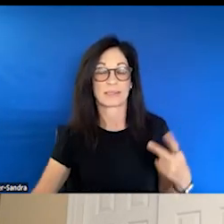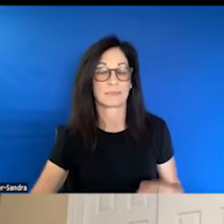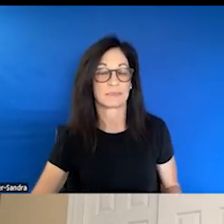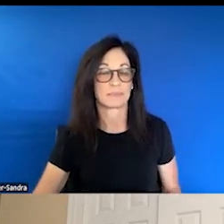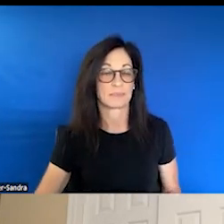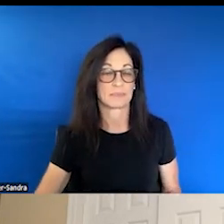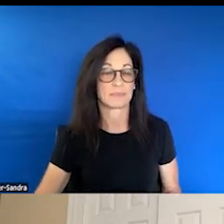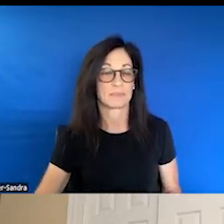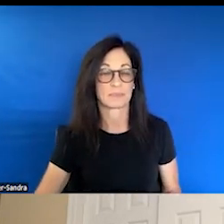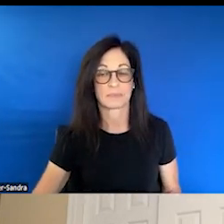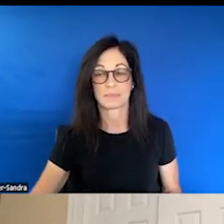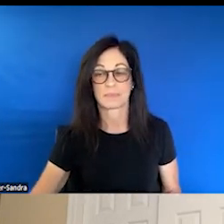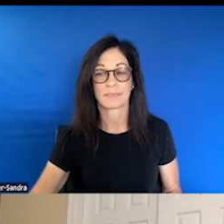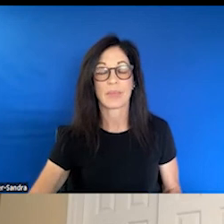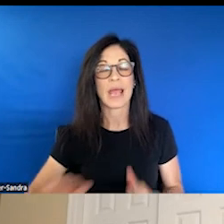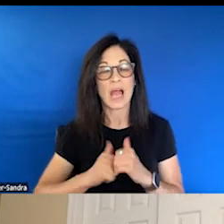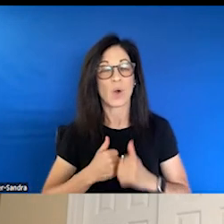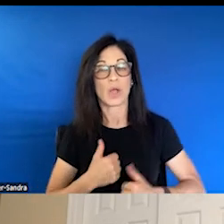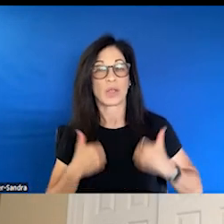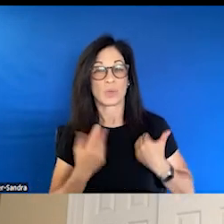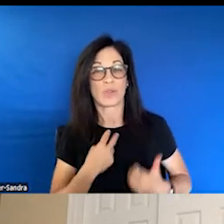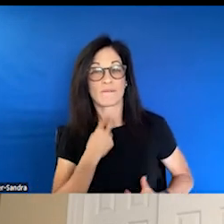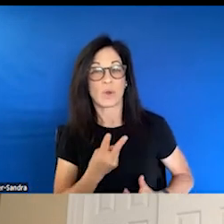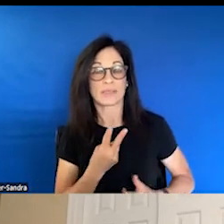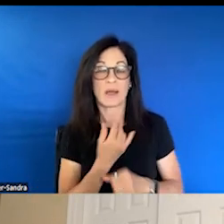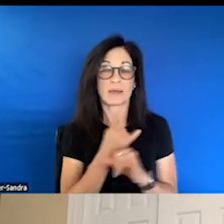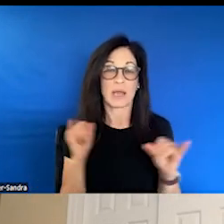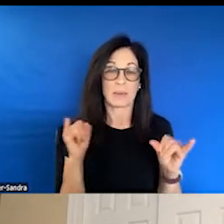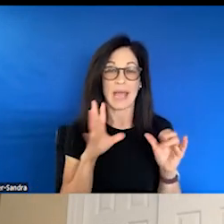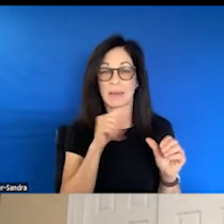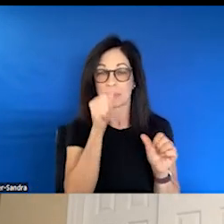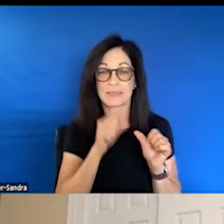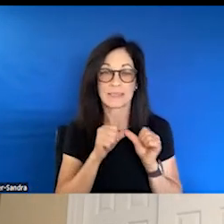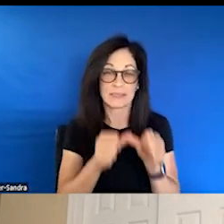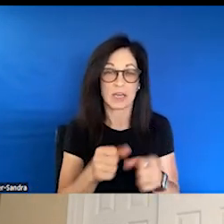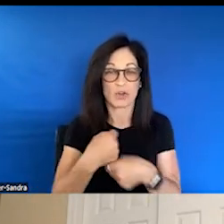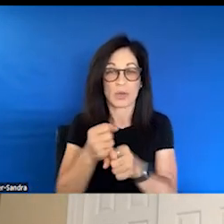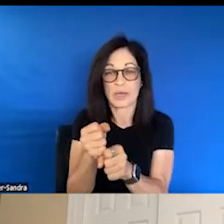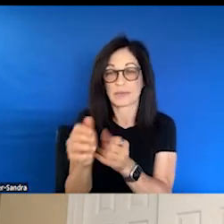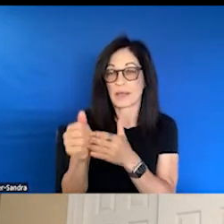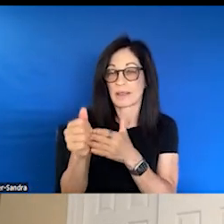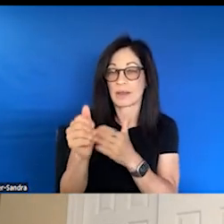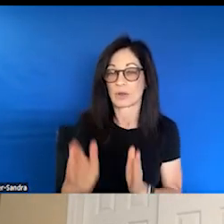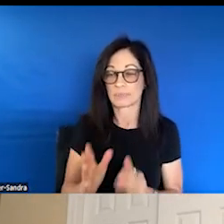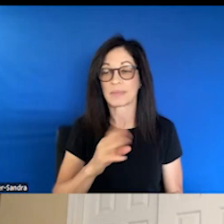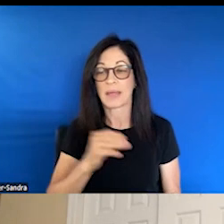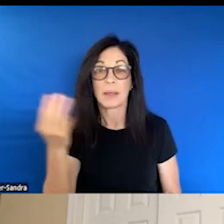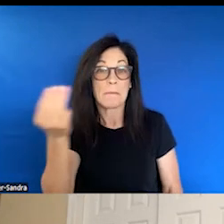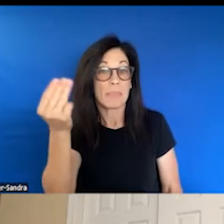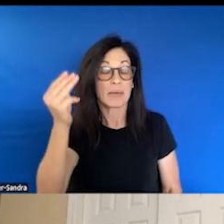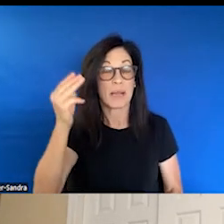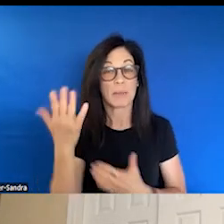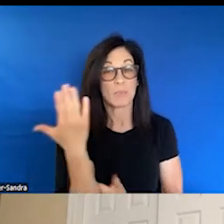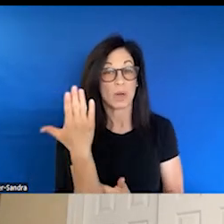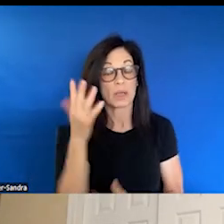youth voice, autonomy, and persistence created a leader. And then on Monday morning, the presentation